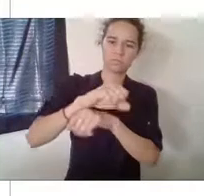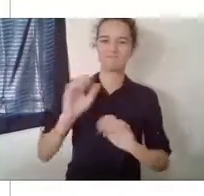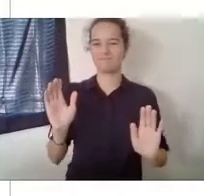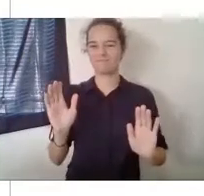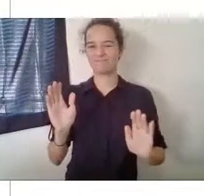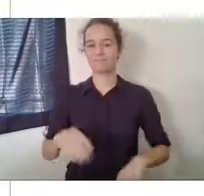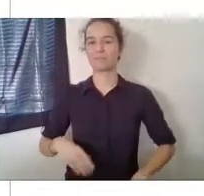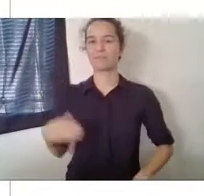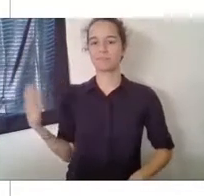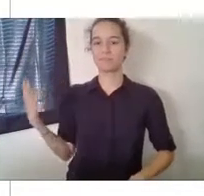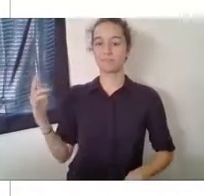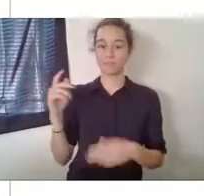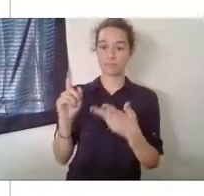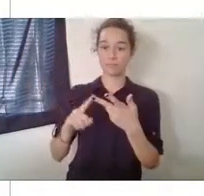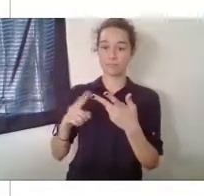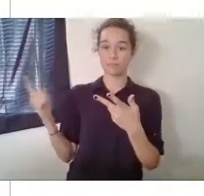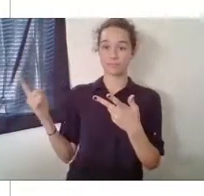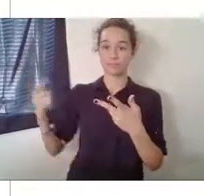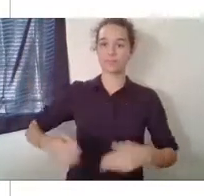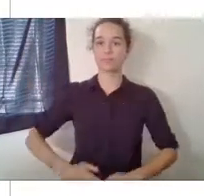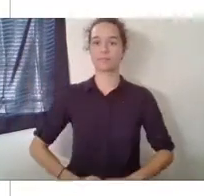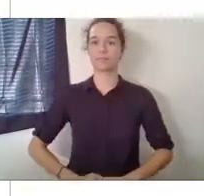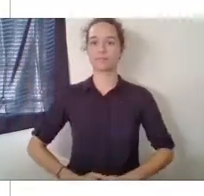is where you're protecting your family jewels with your hands.